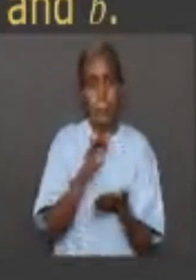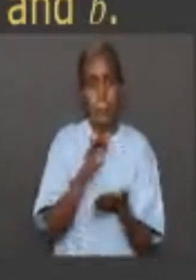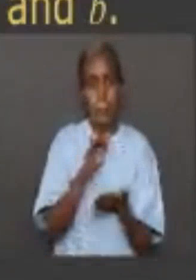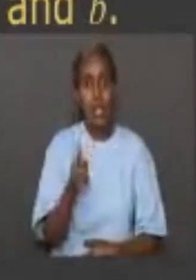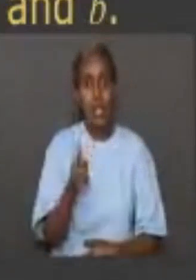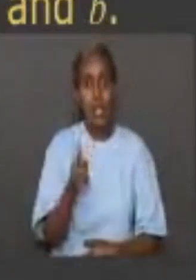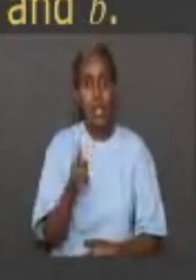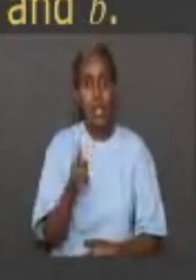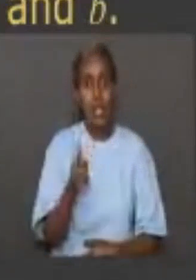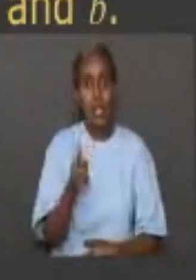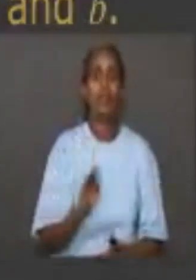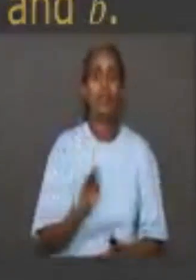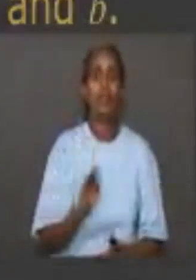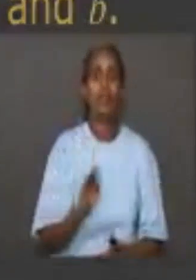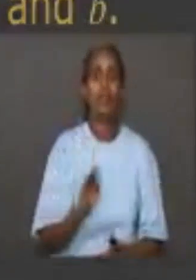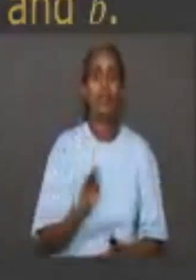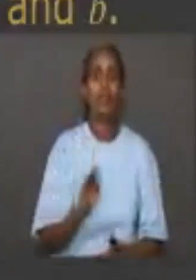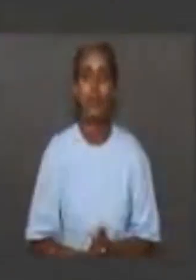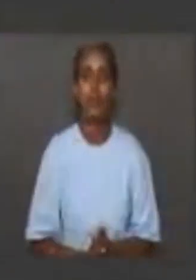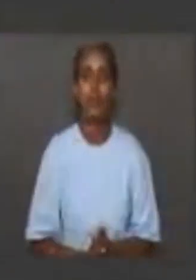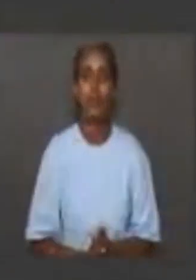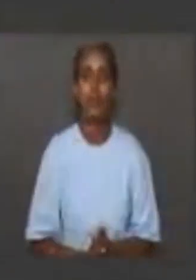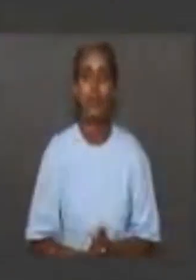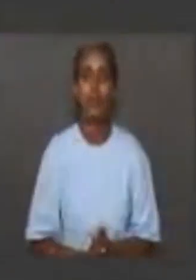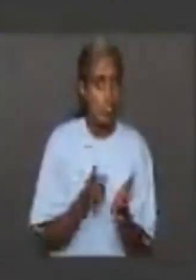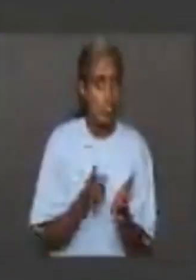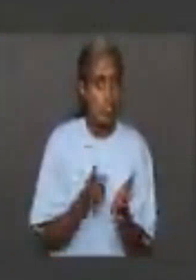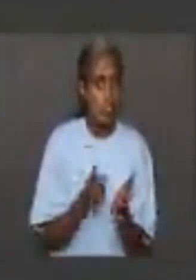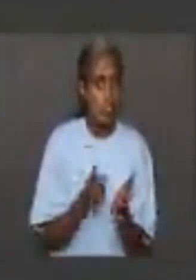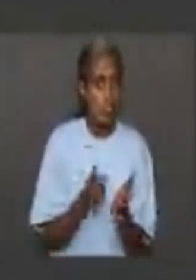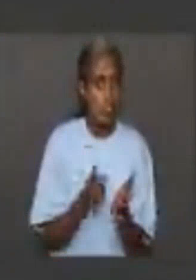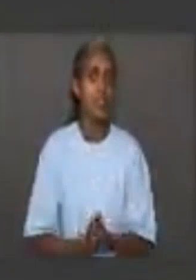b. Here is an example.